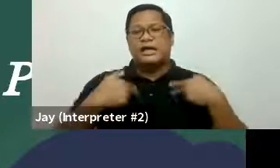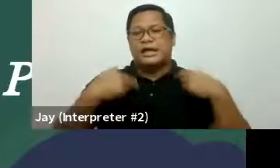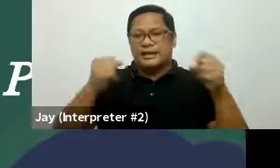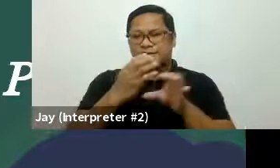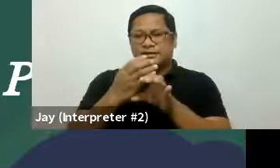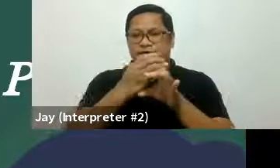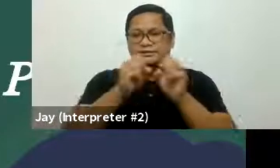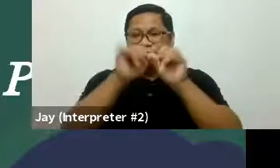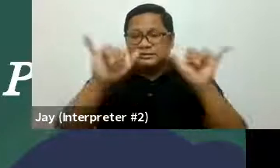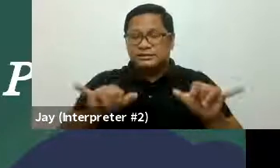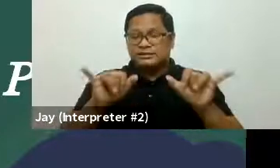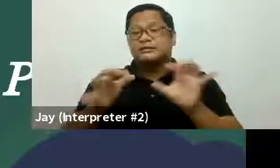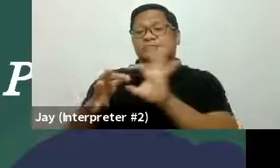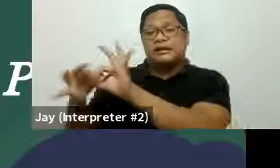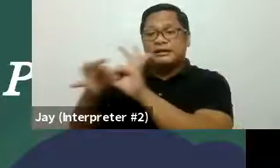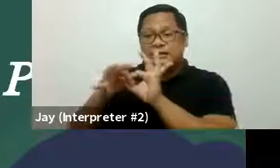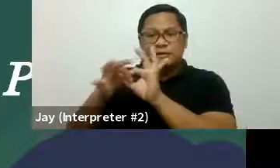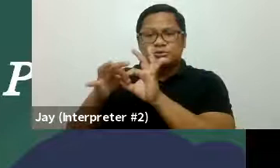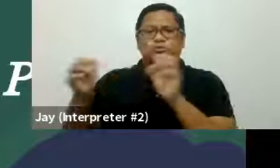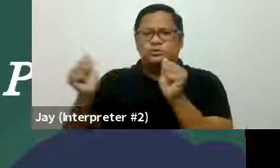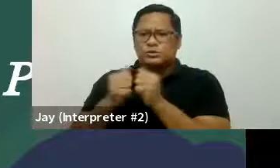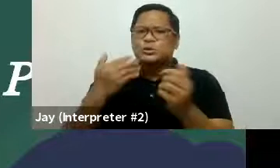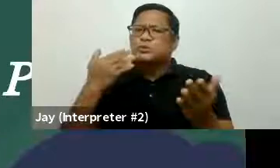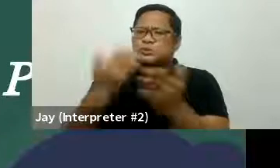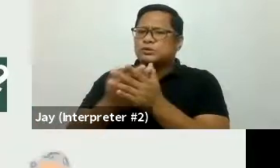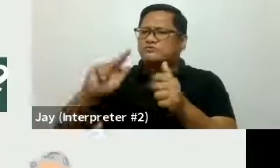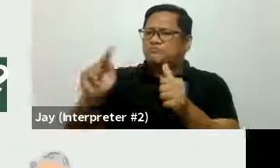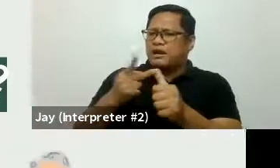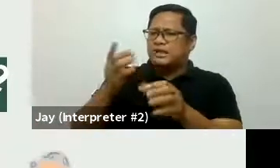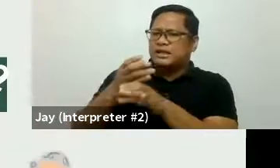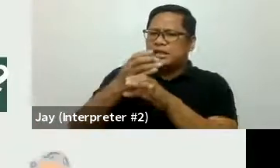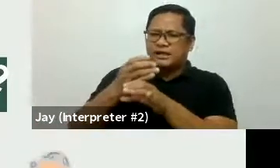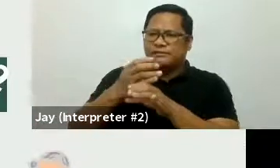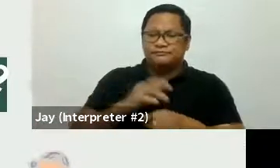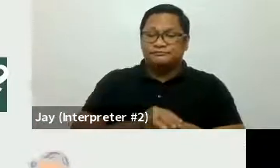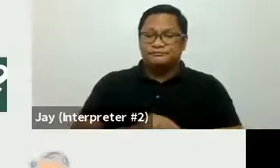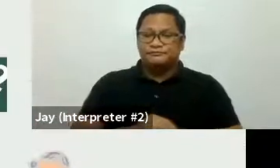that relationship will be fostered by a good primary care system.